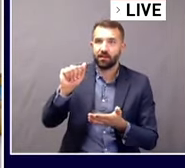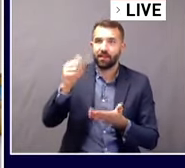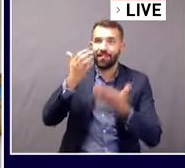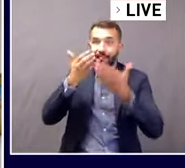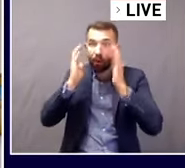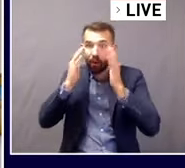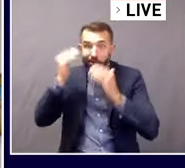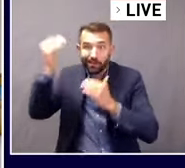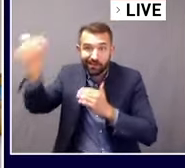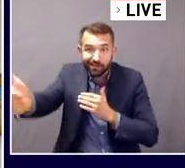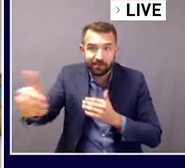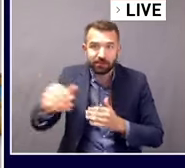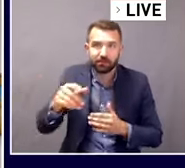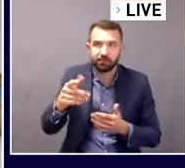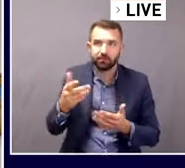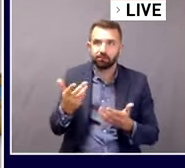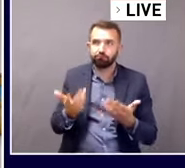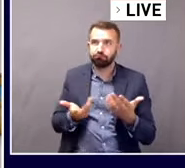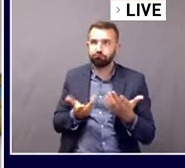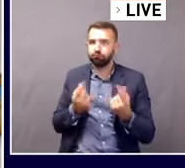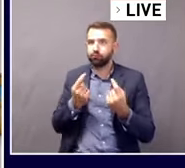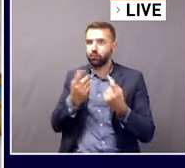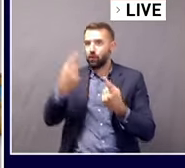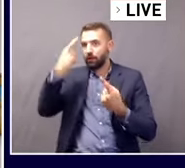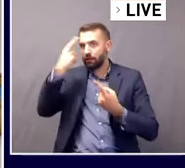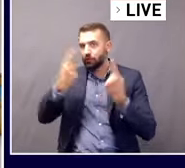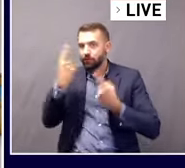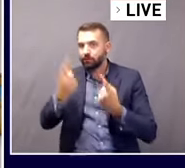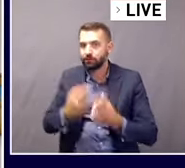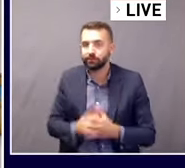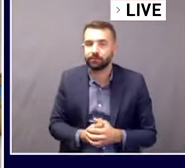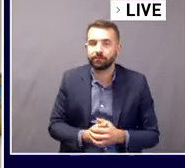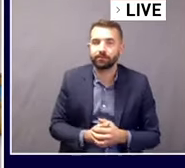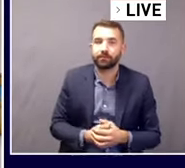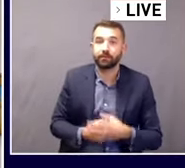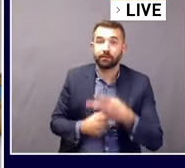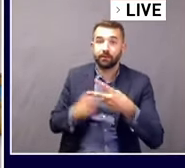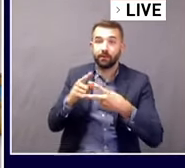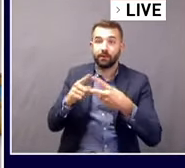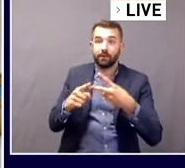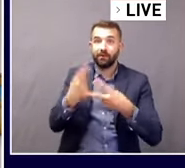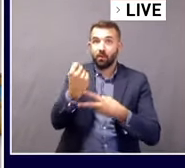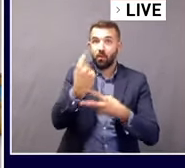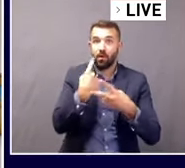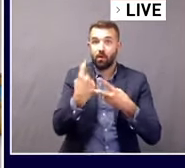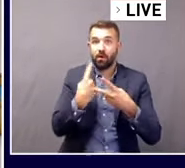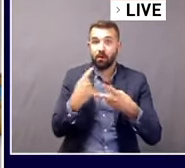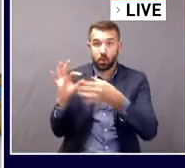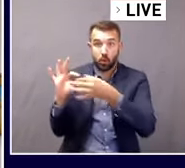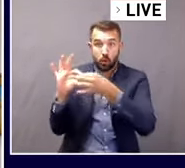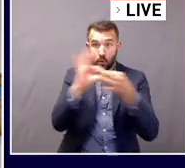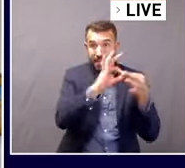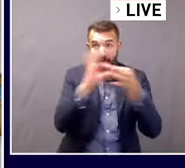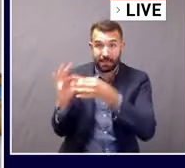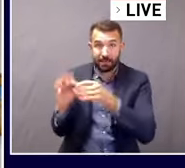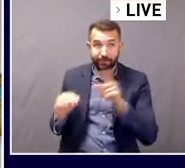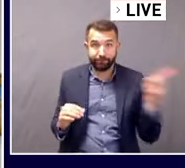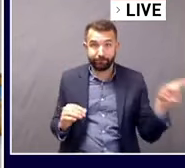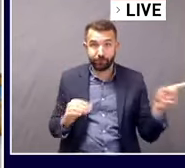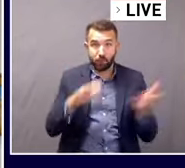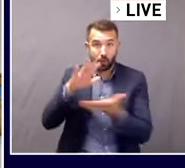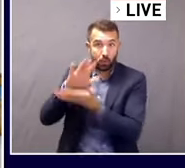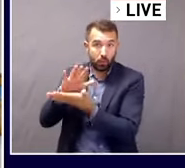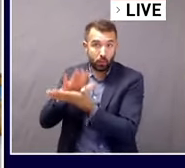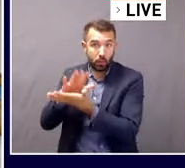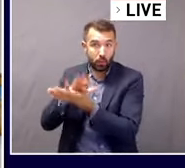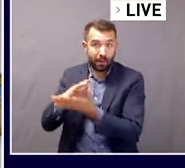first question, Lindsay. At this time, we're not aware of a direct link between the 2 cases that have been noted there and anything at